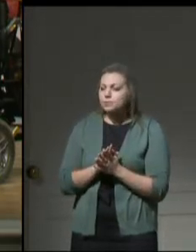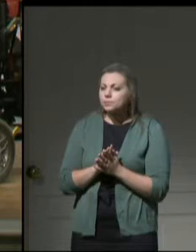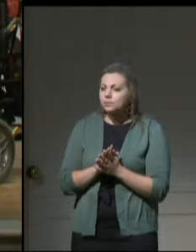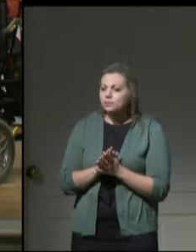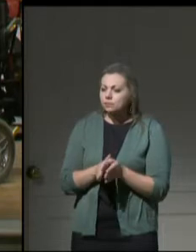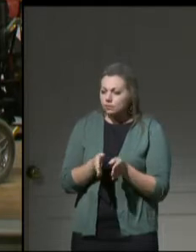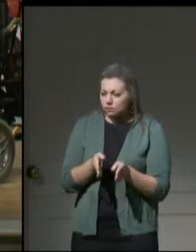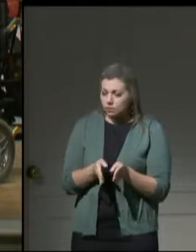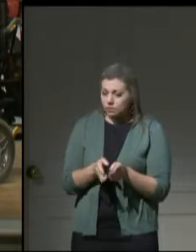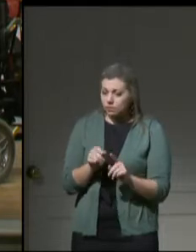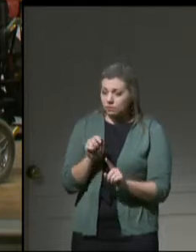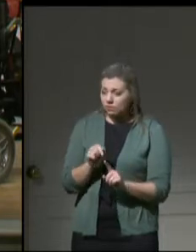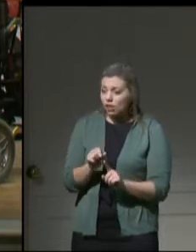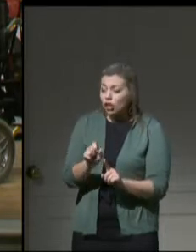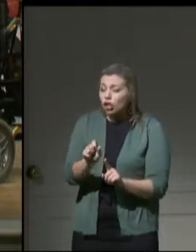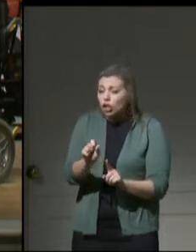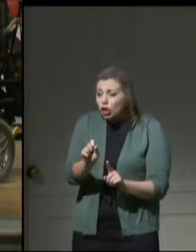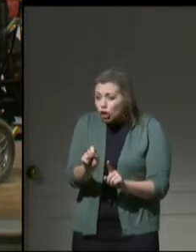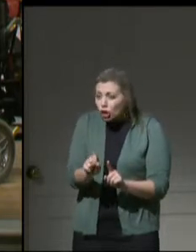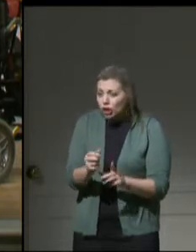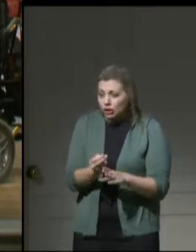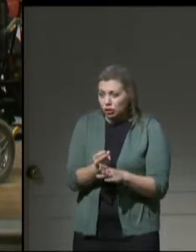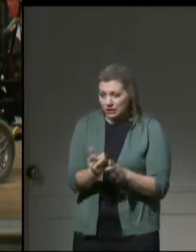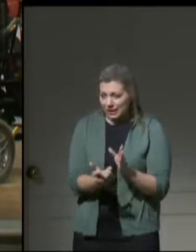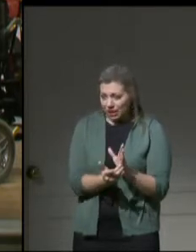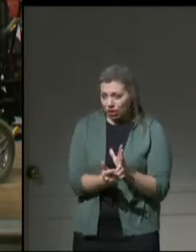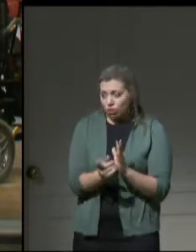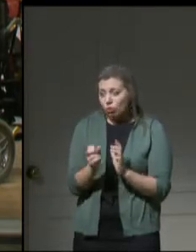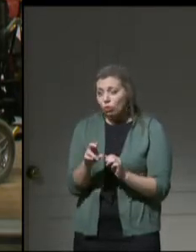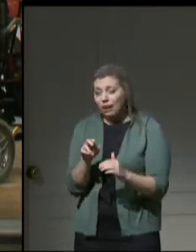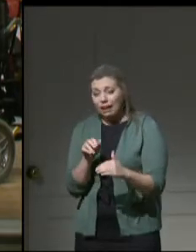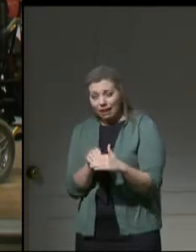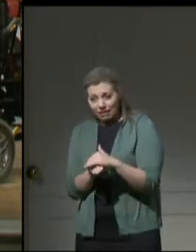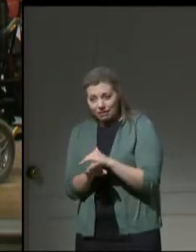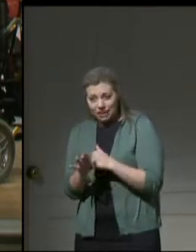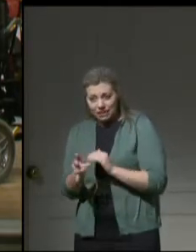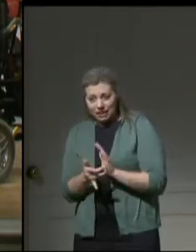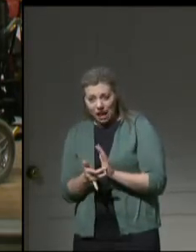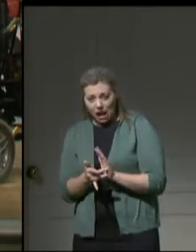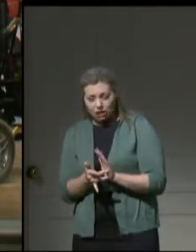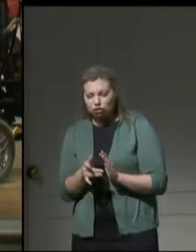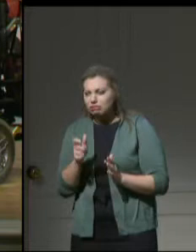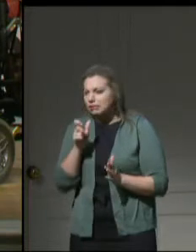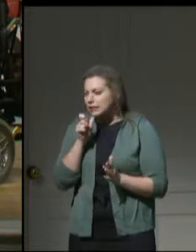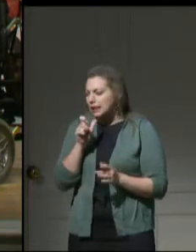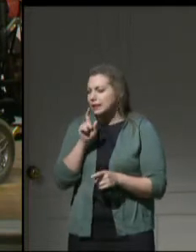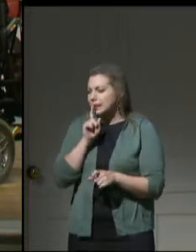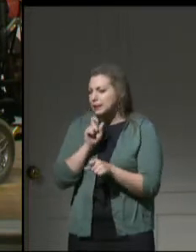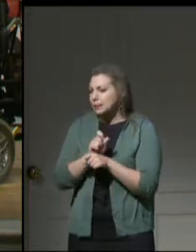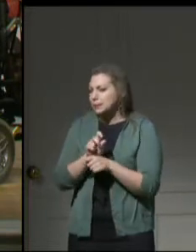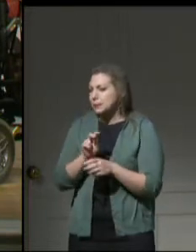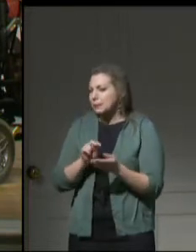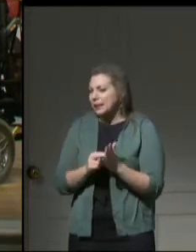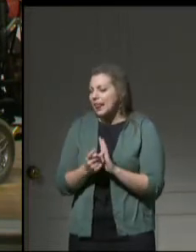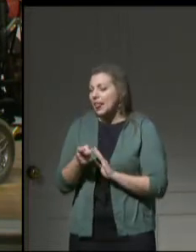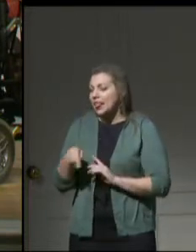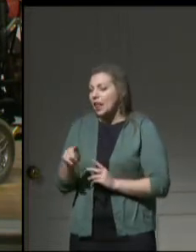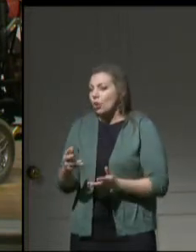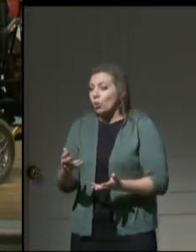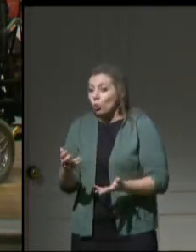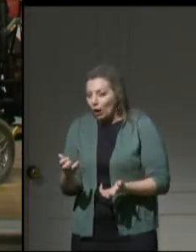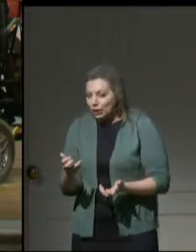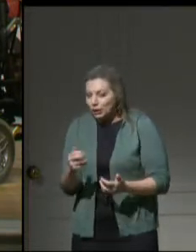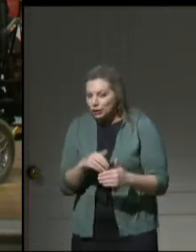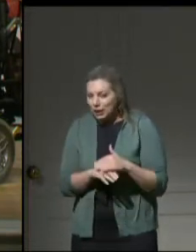someone could use a technology or access a technology doesn't actually mean that they want to